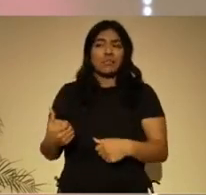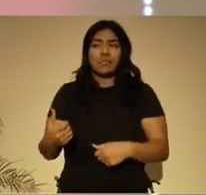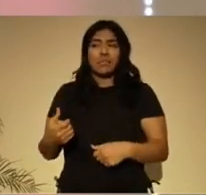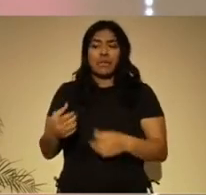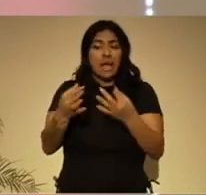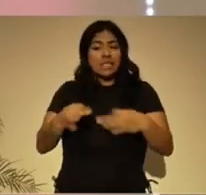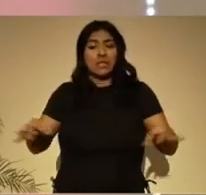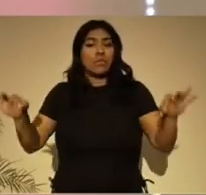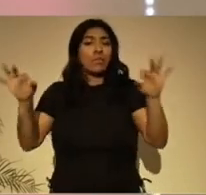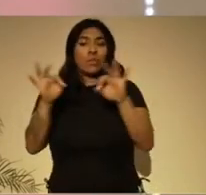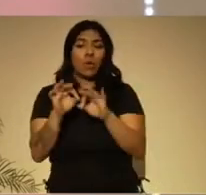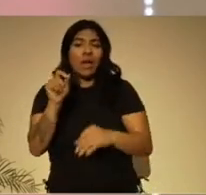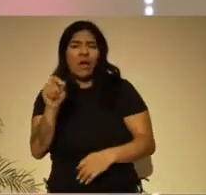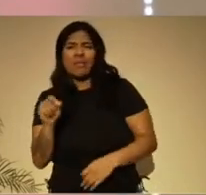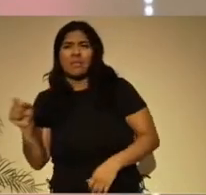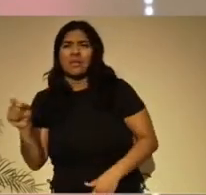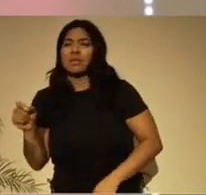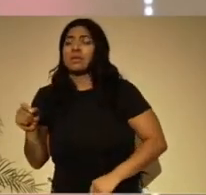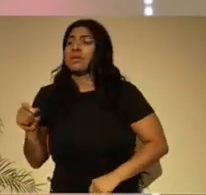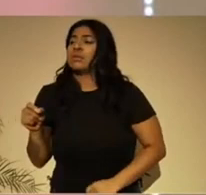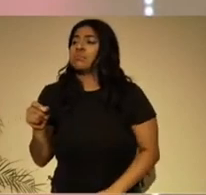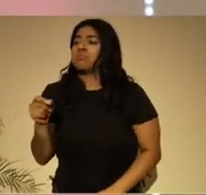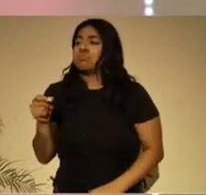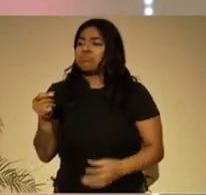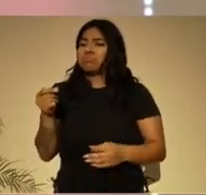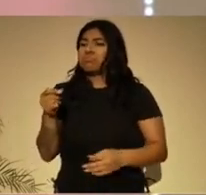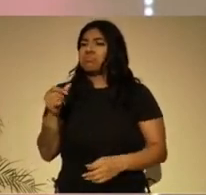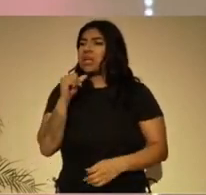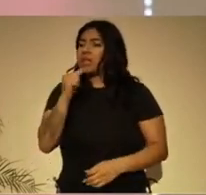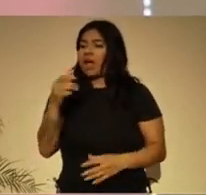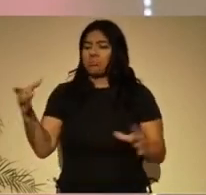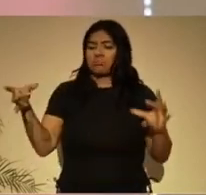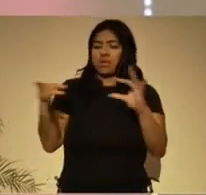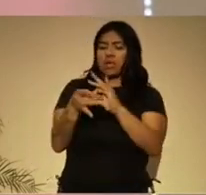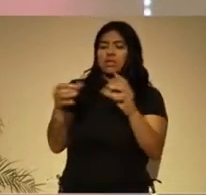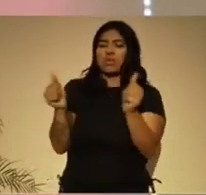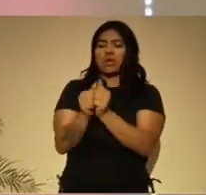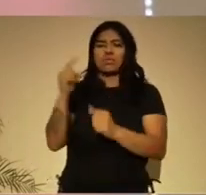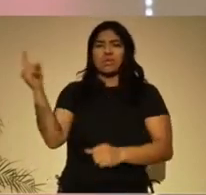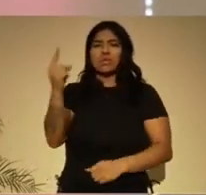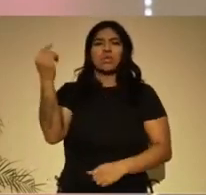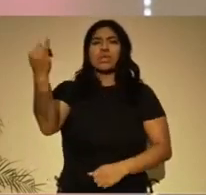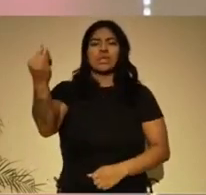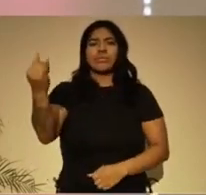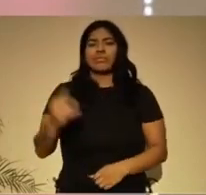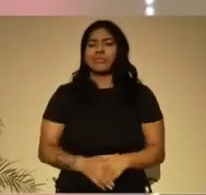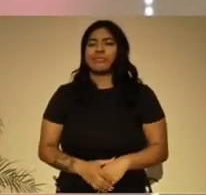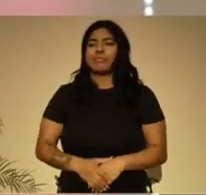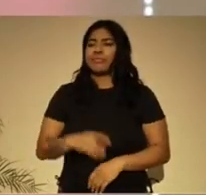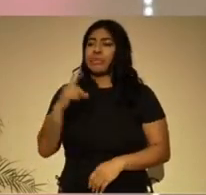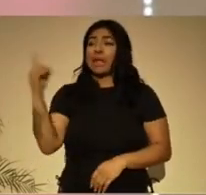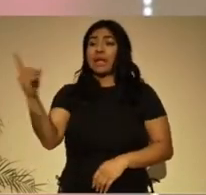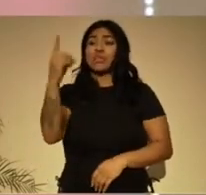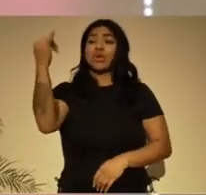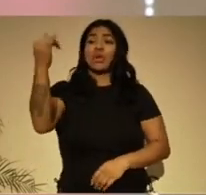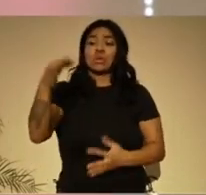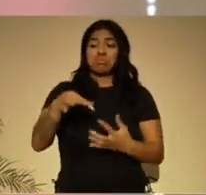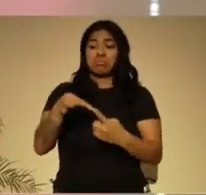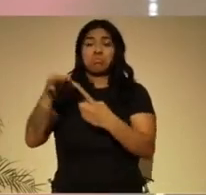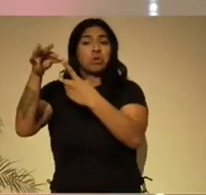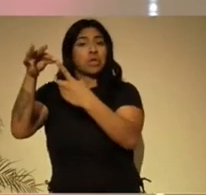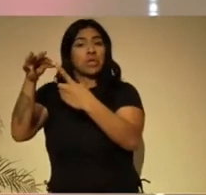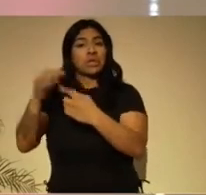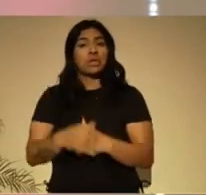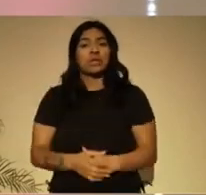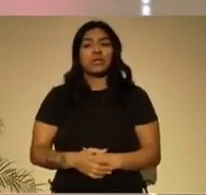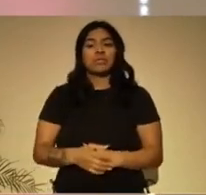as important as it may be, has no relation to eternity. Eternity is unique.